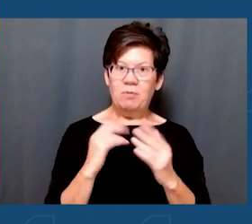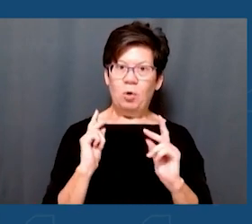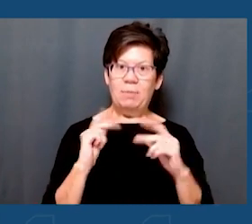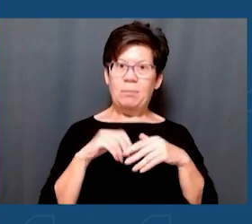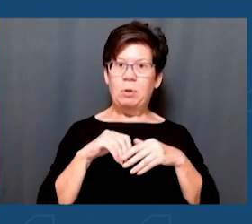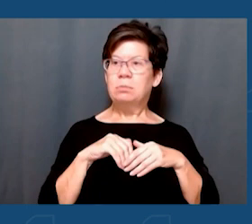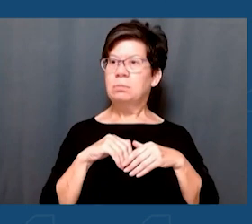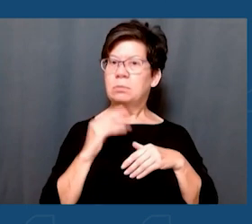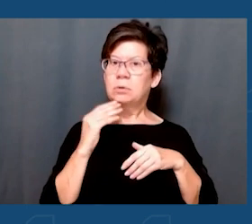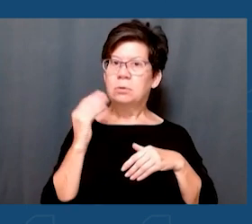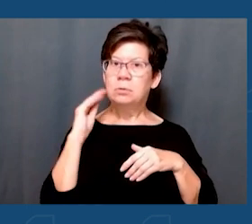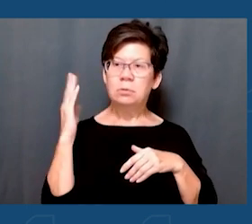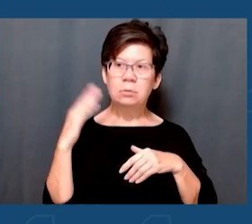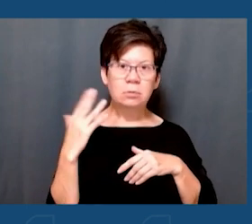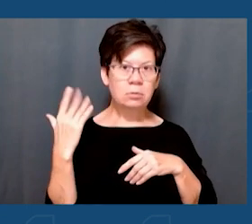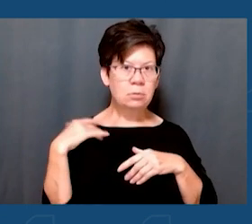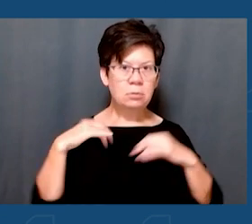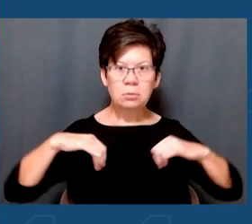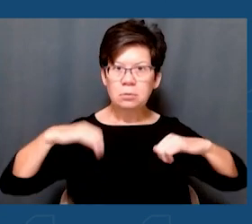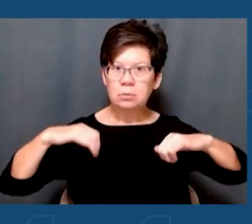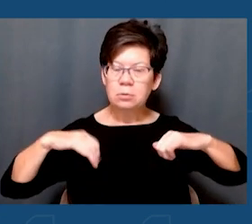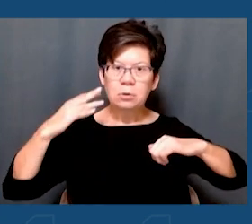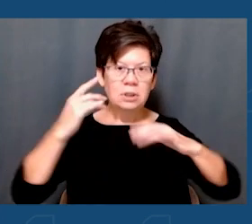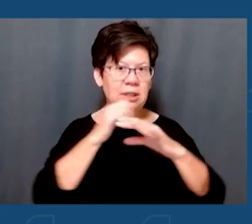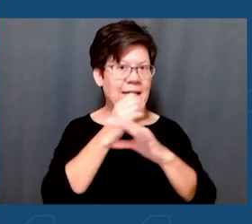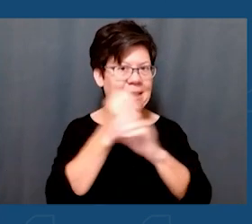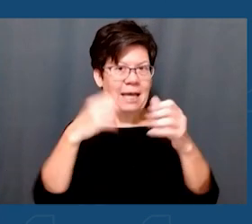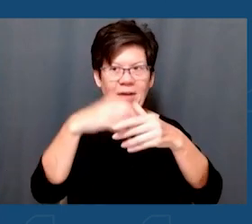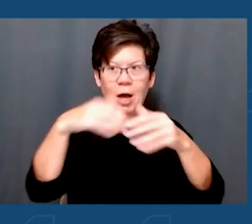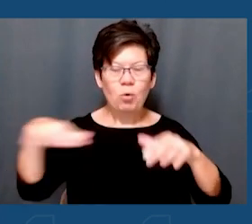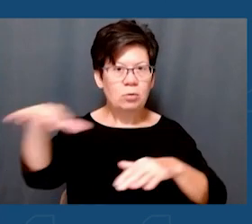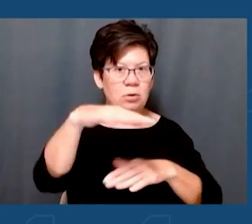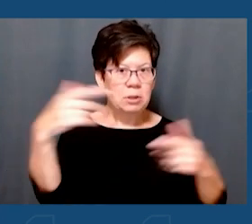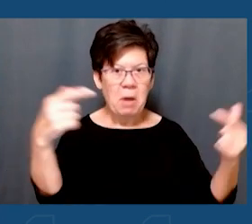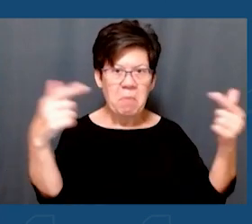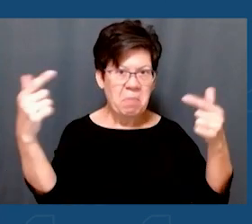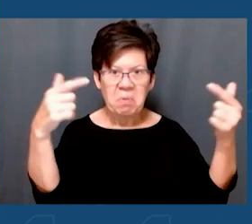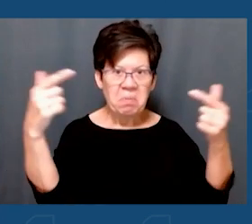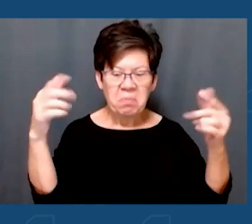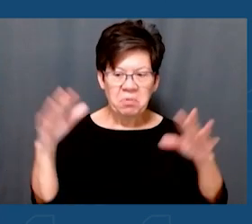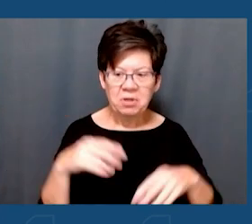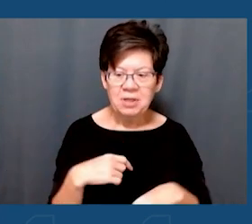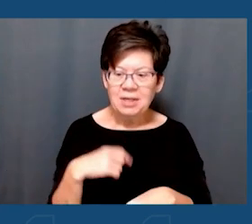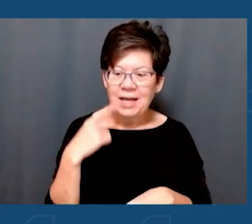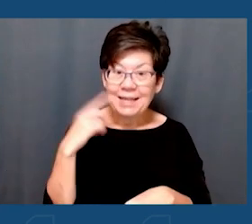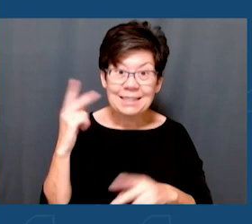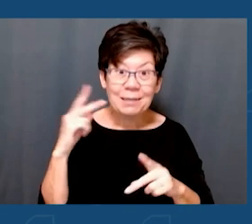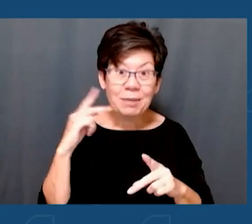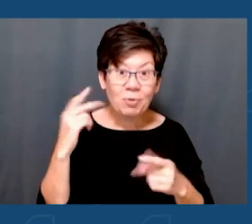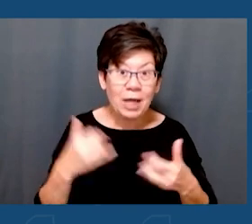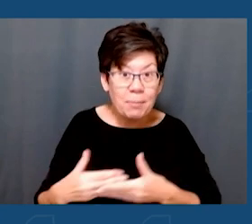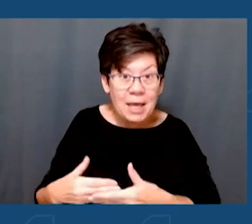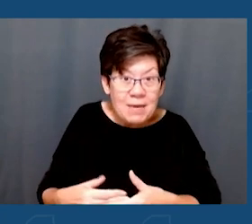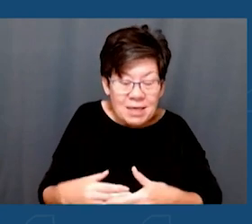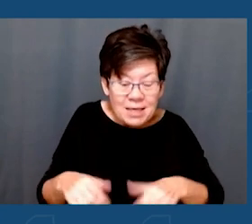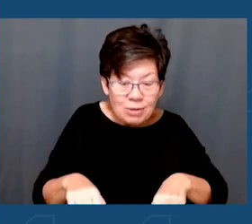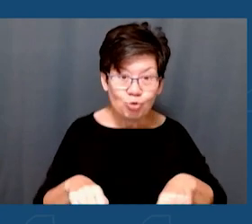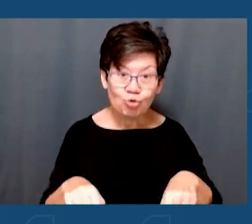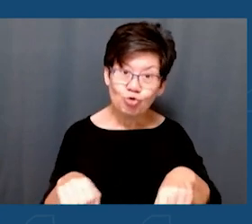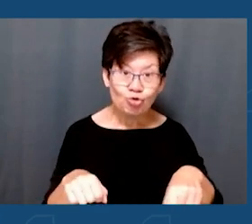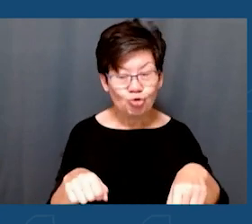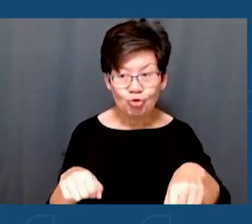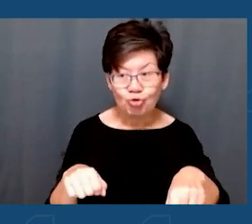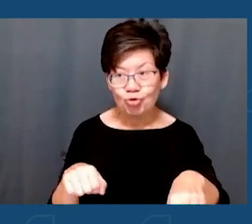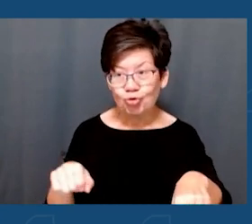because of the shooting in the streets. I see baby carriages being pushed. I see people from all over the world celebrating different food